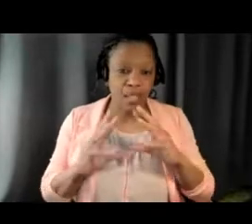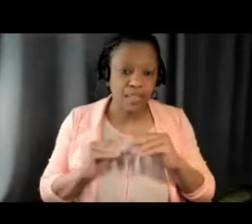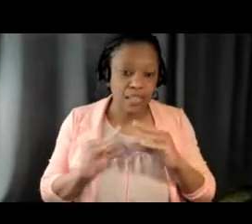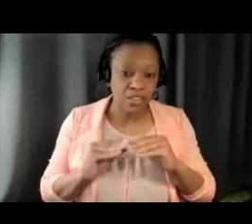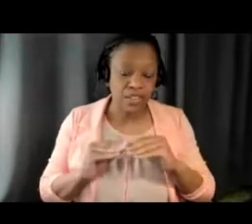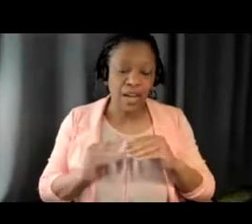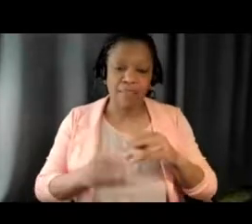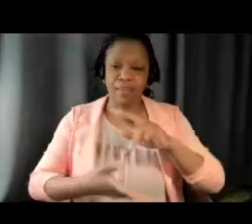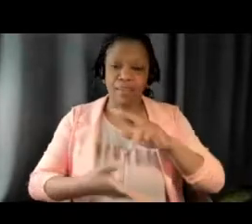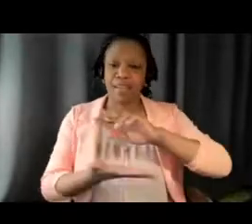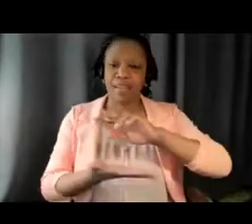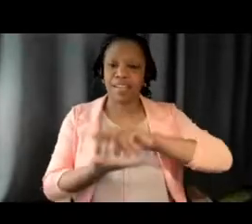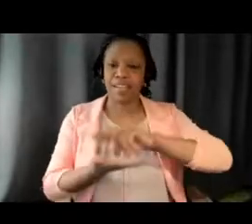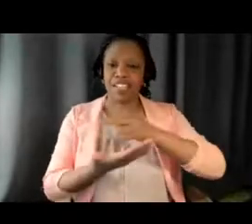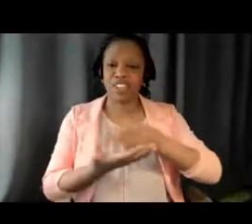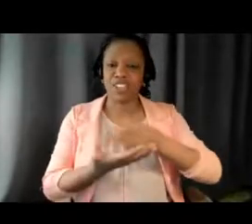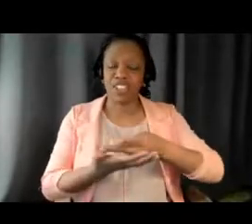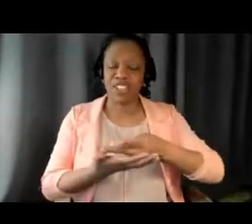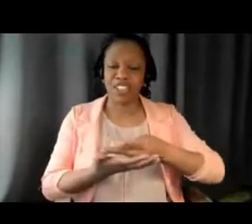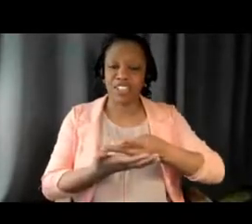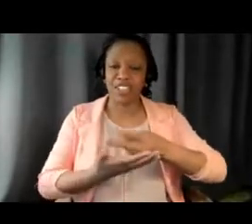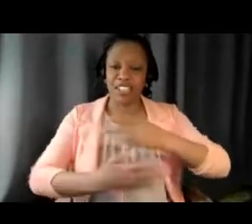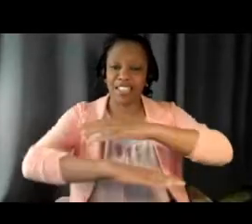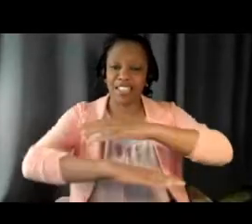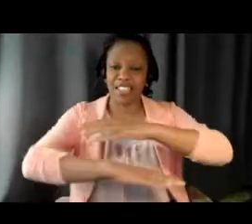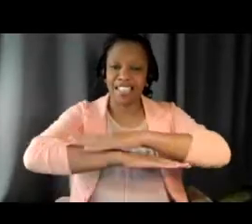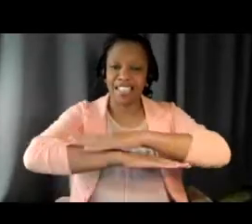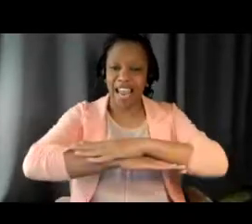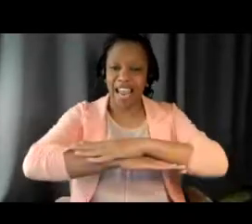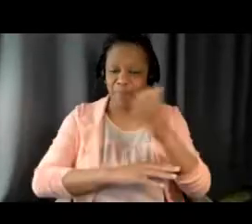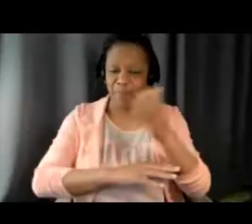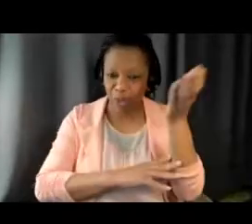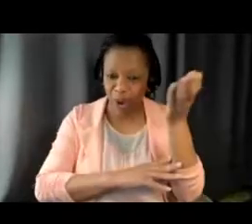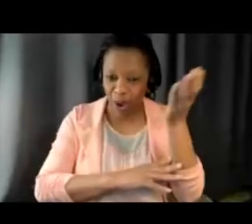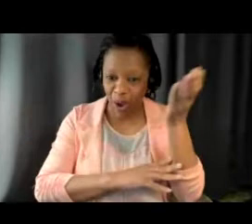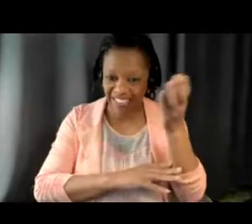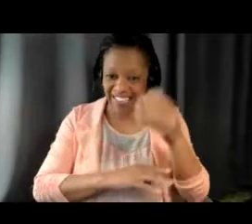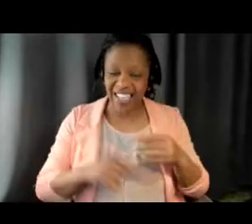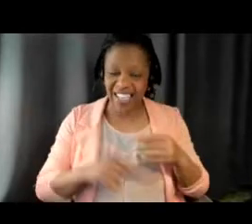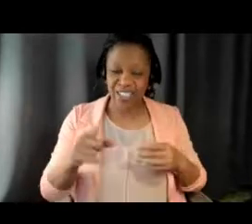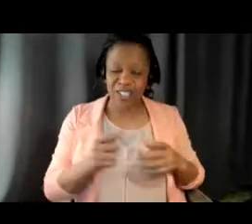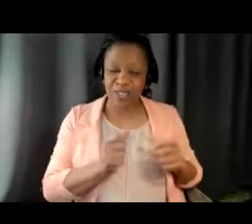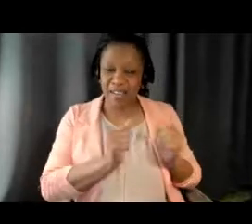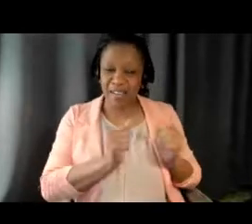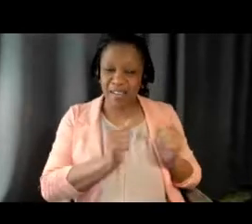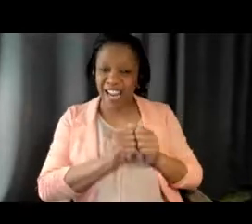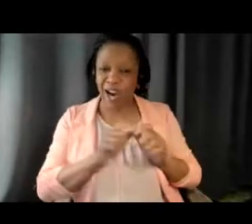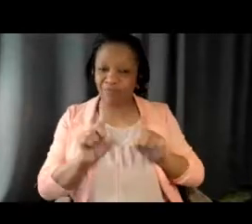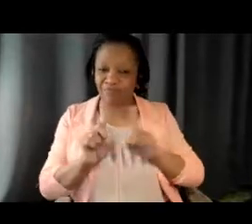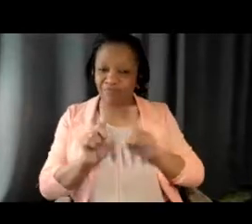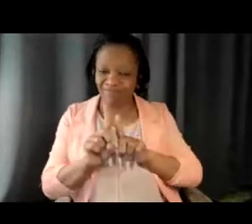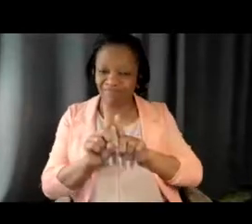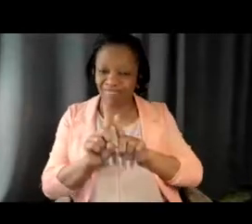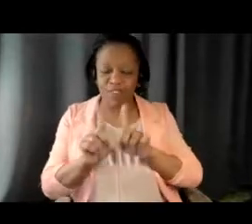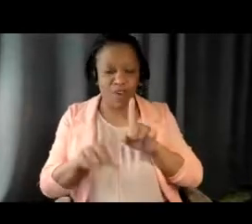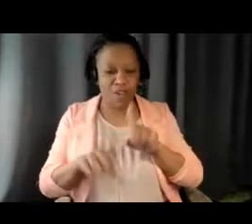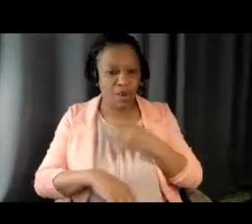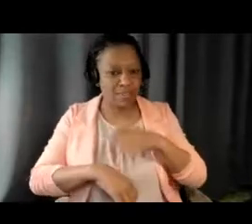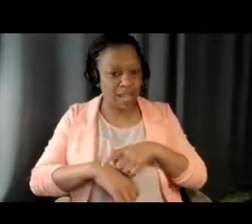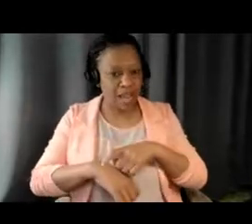organizer, Ms. Butler has been here by my side since I got here, longtime resident. We've been